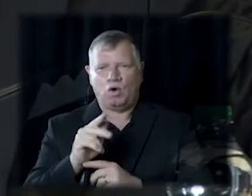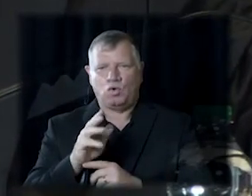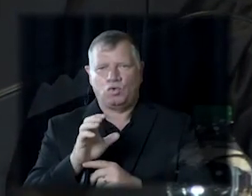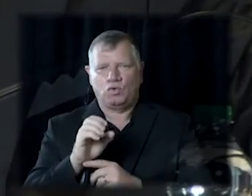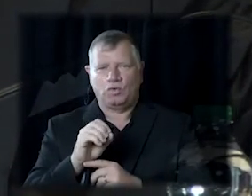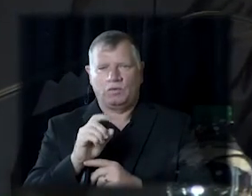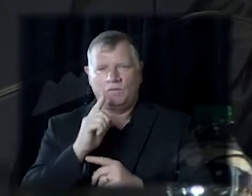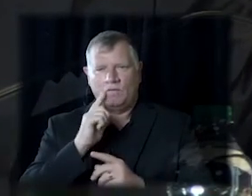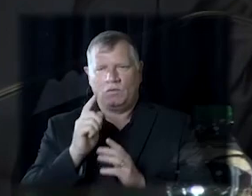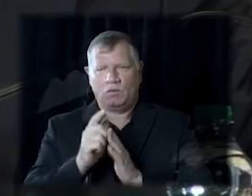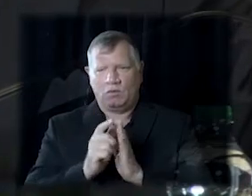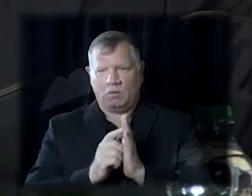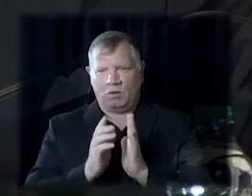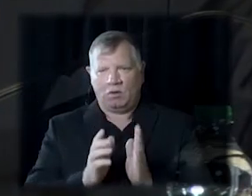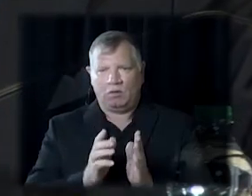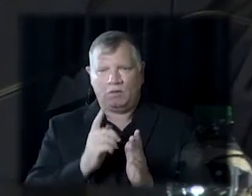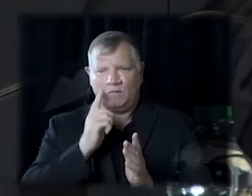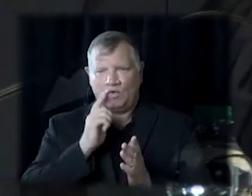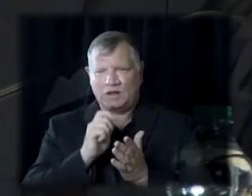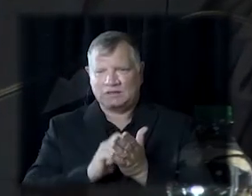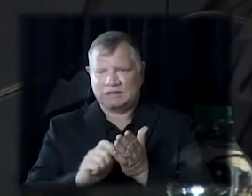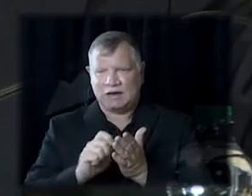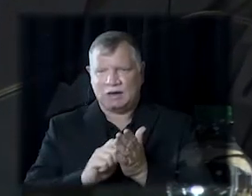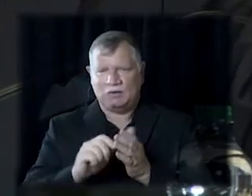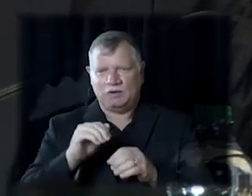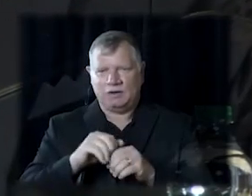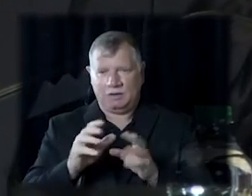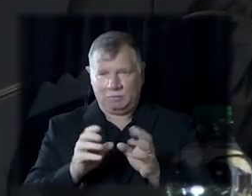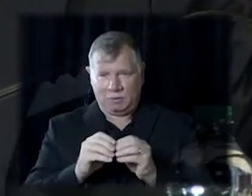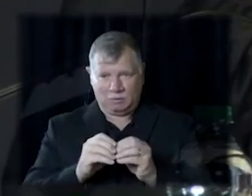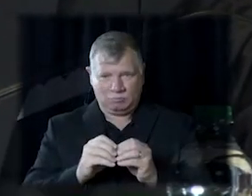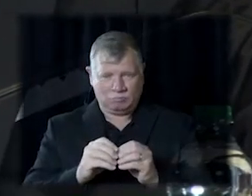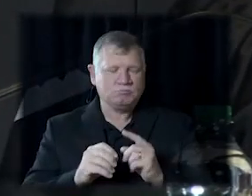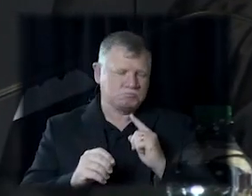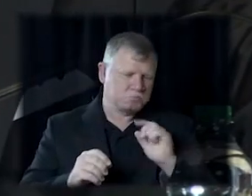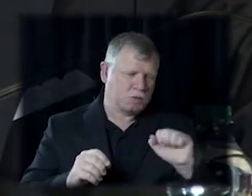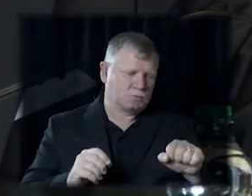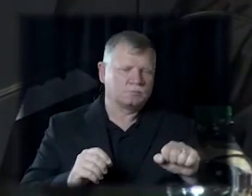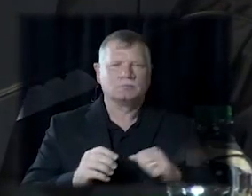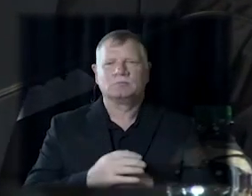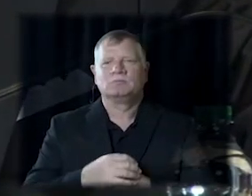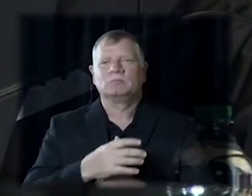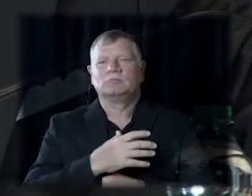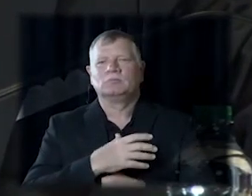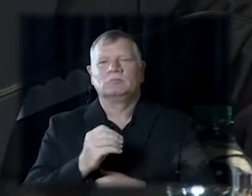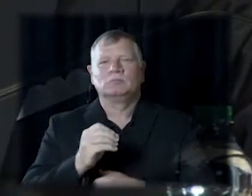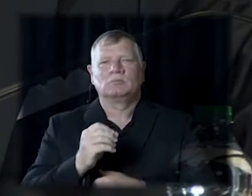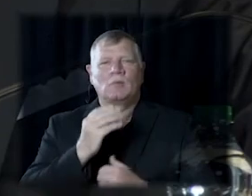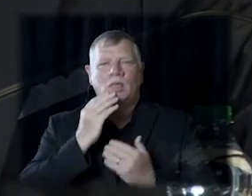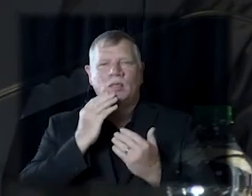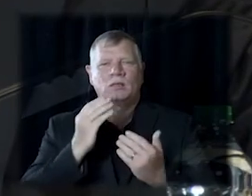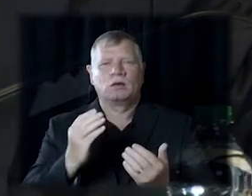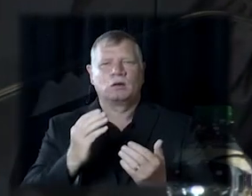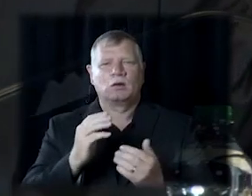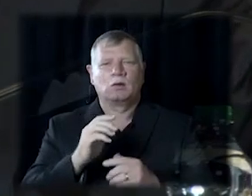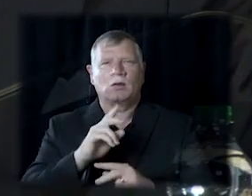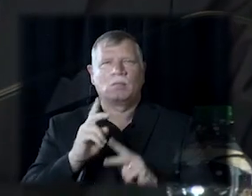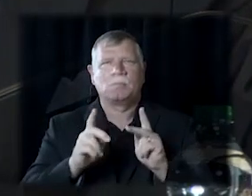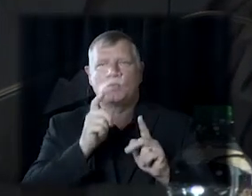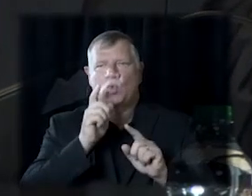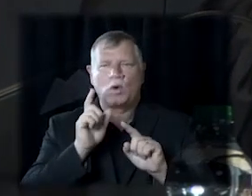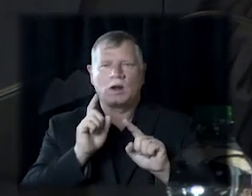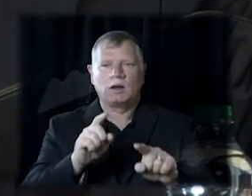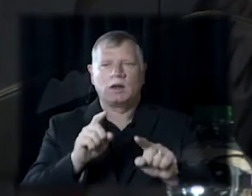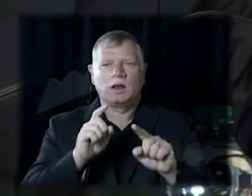board's general counsel, to act as secretary for this meeting. Yes. I'd like to thank all of you in attendance and